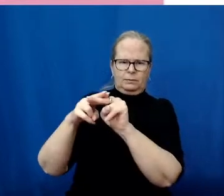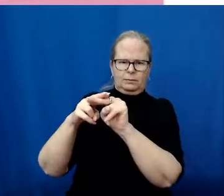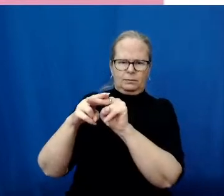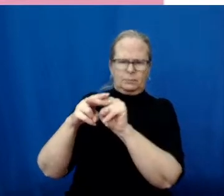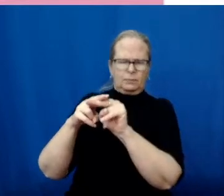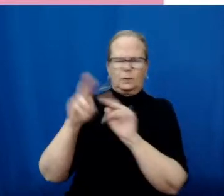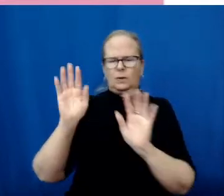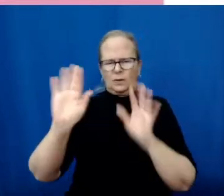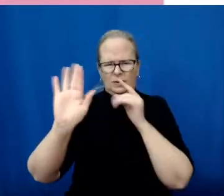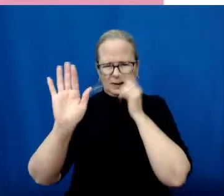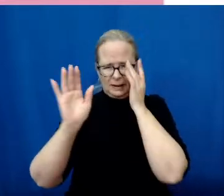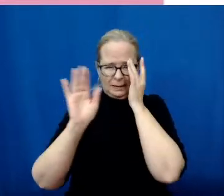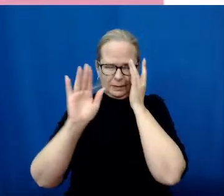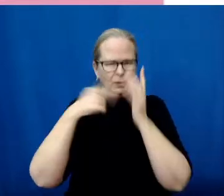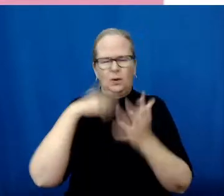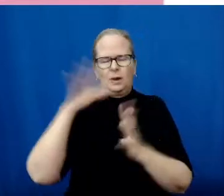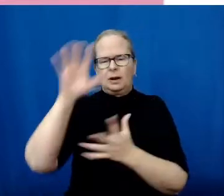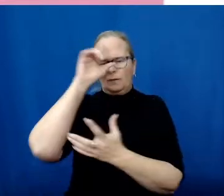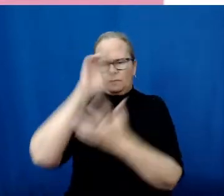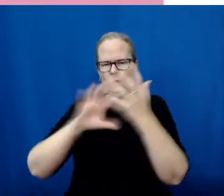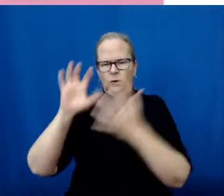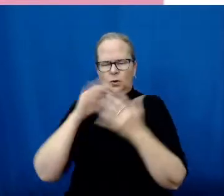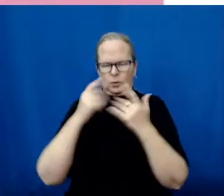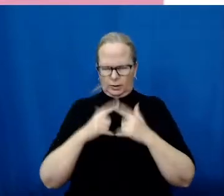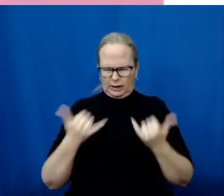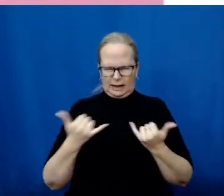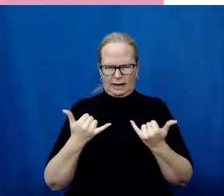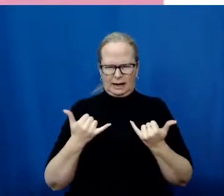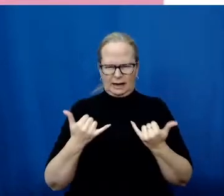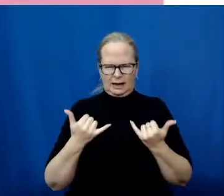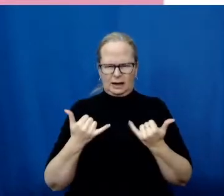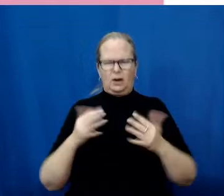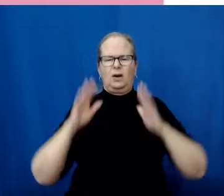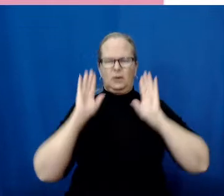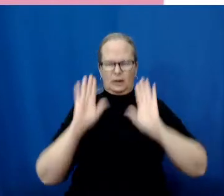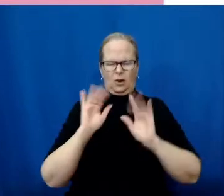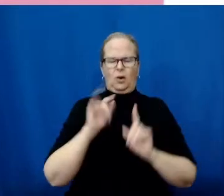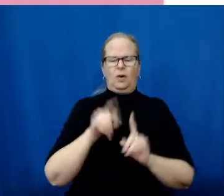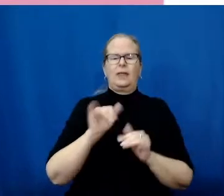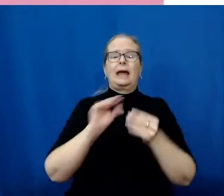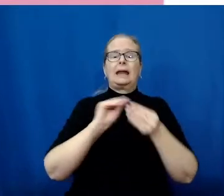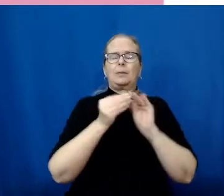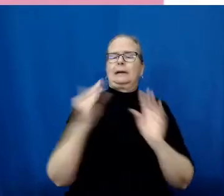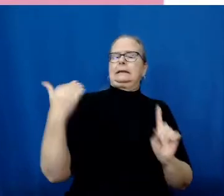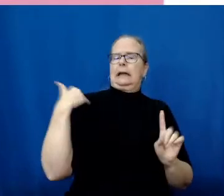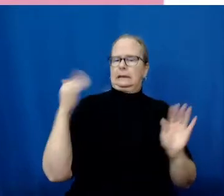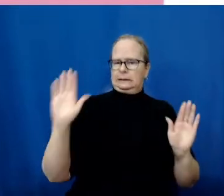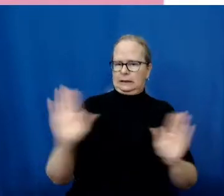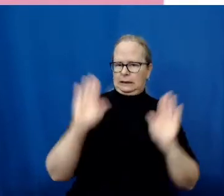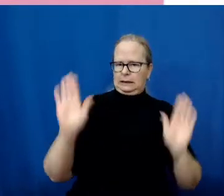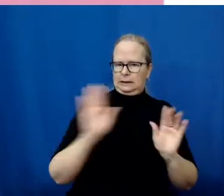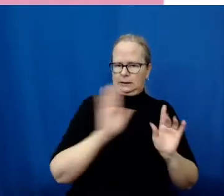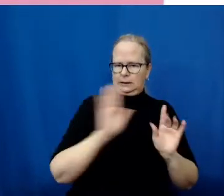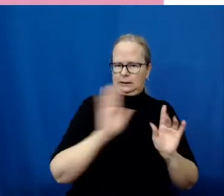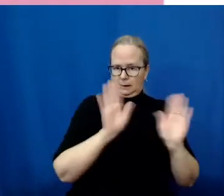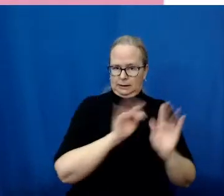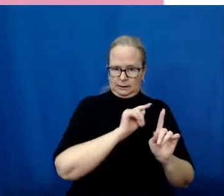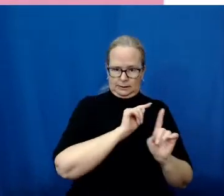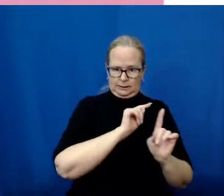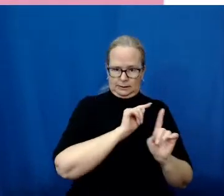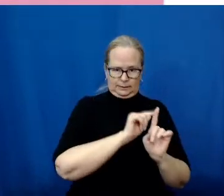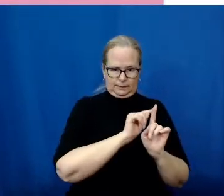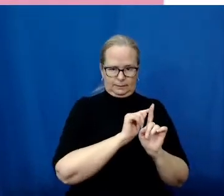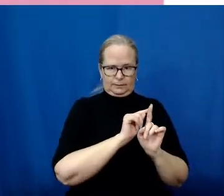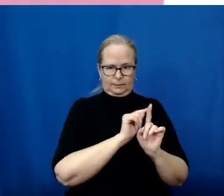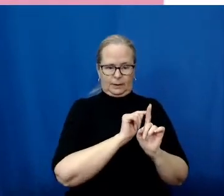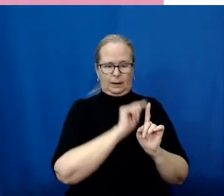So those are Sunday's numbers. So I'm doing an addition from Sunday to Monday, and that's a 36